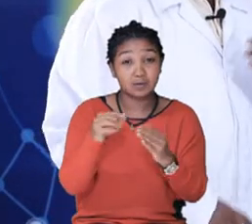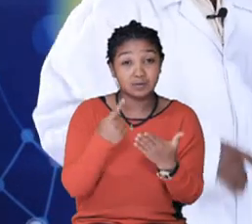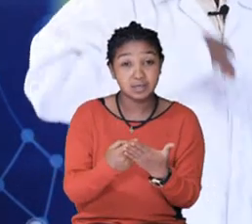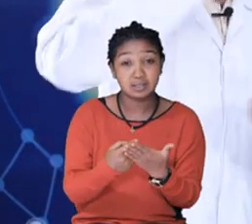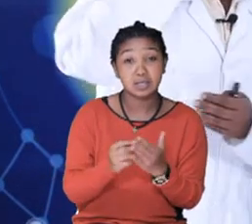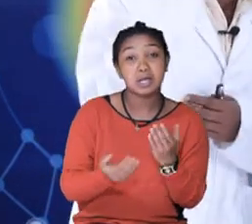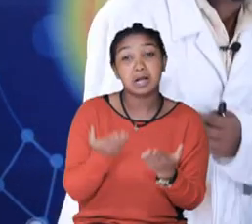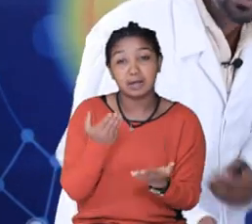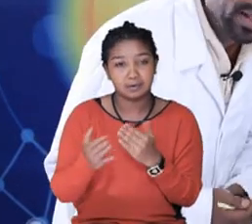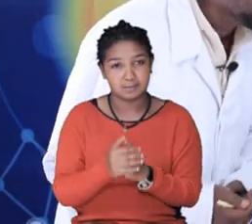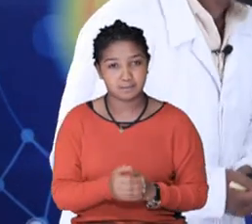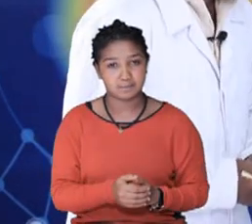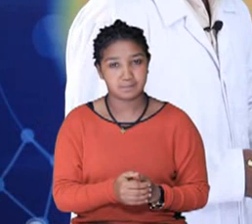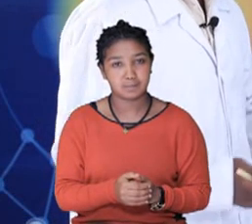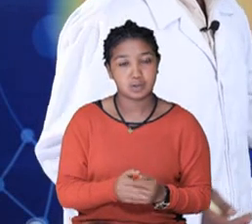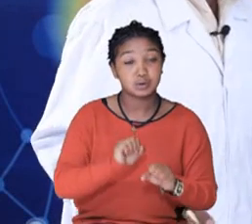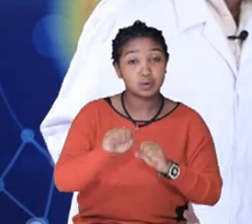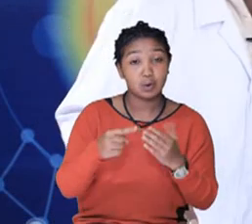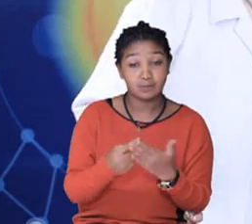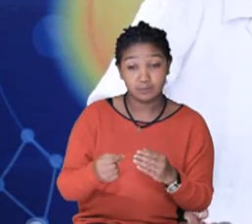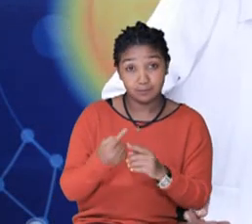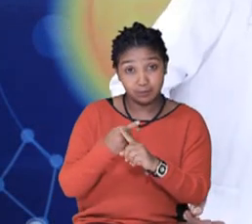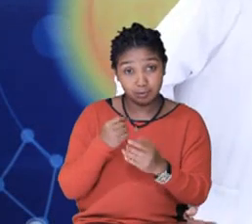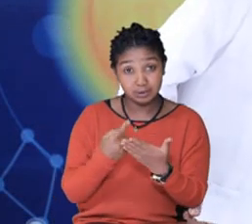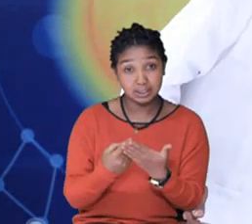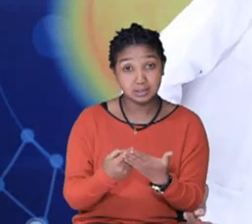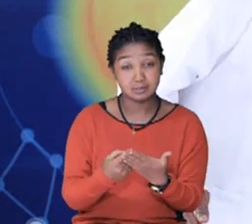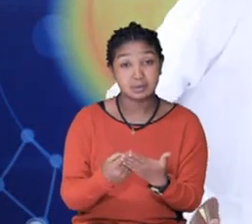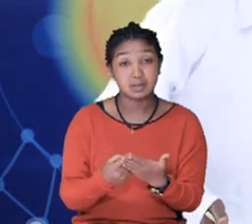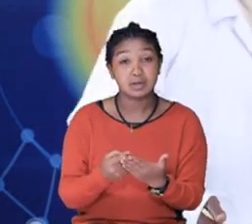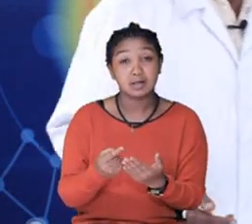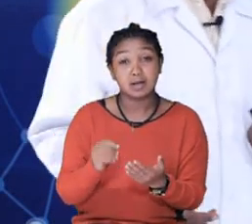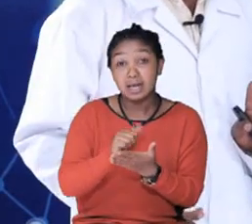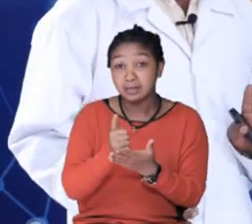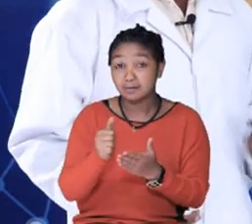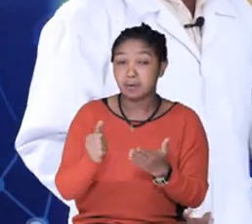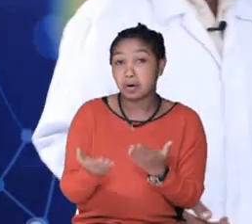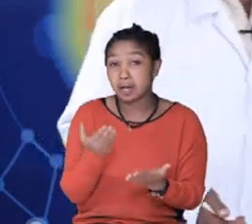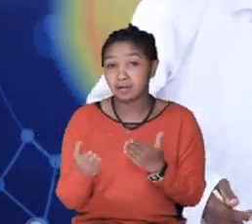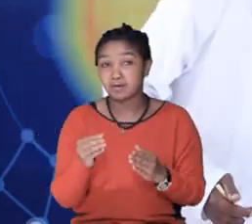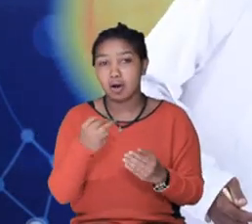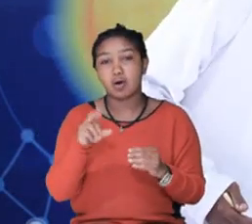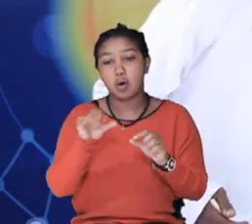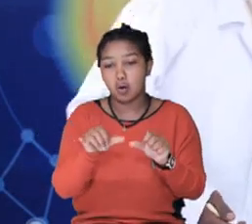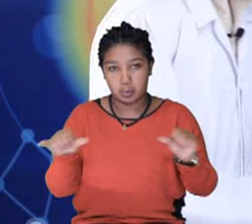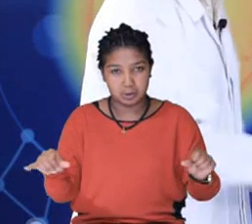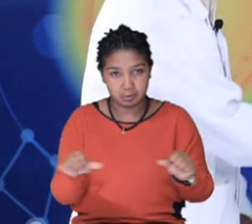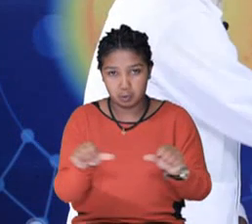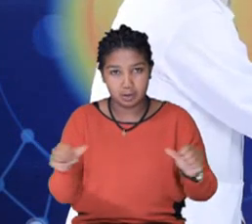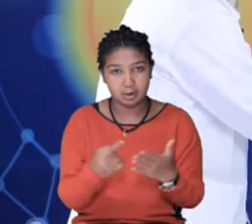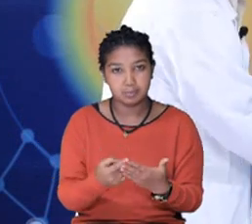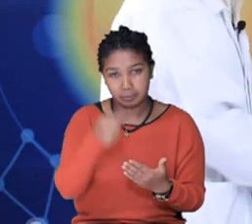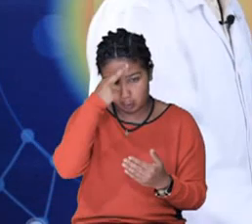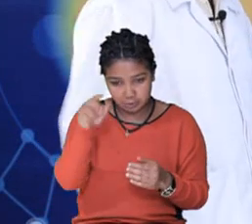this alcohol when you compare with water. So from this, relative density has no unit because the unit is cancelled out.